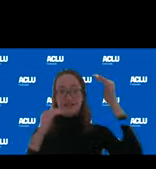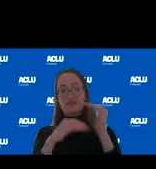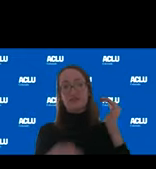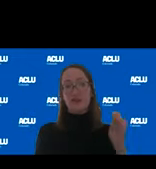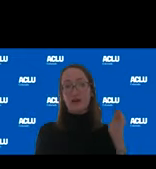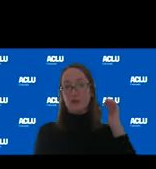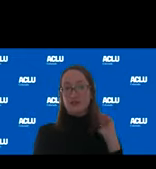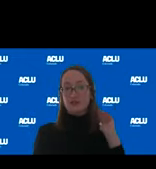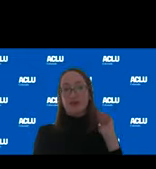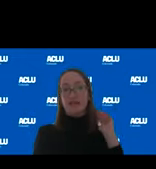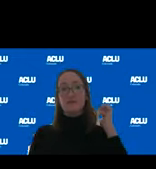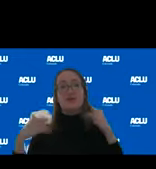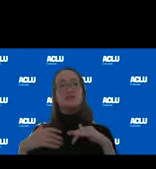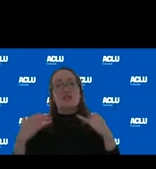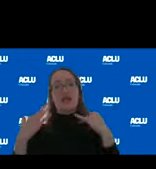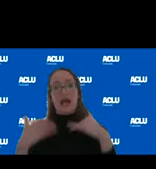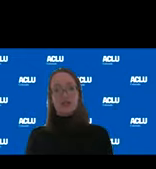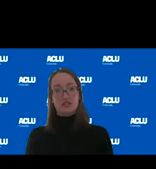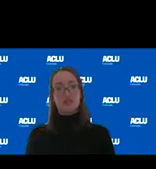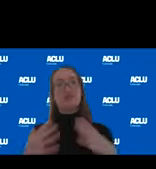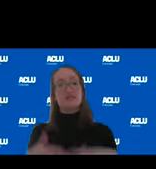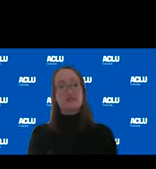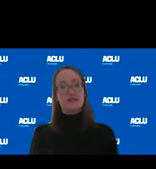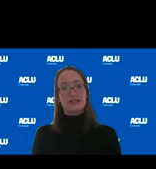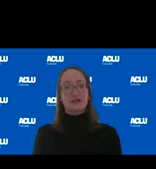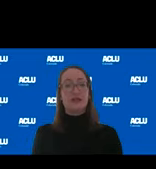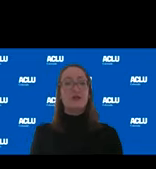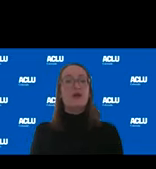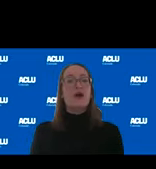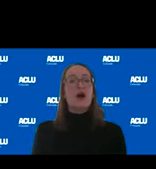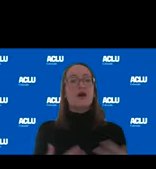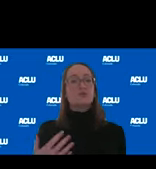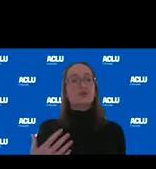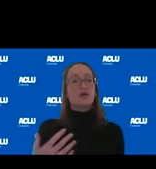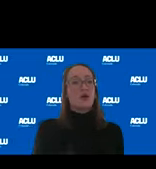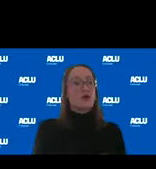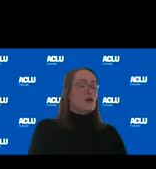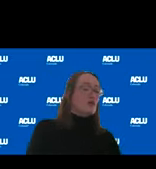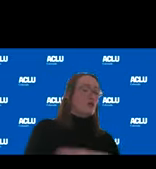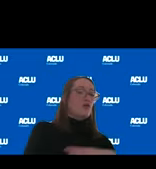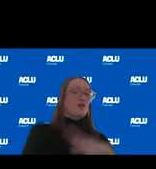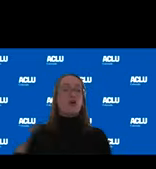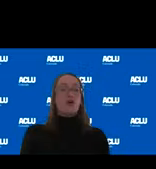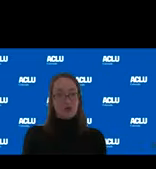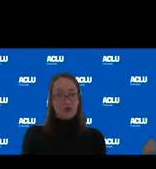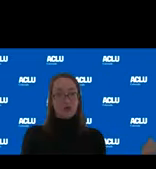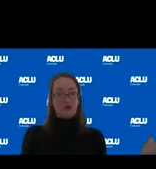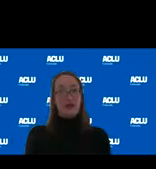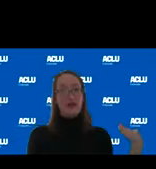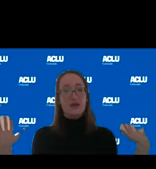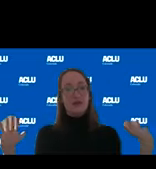neat, and filed away into your brain. We want to make it actionable even during these times. So the overall goal